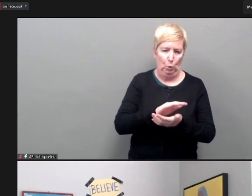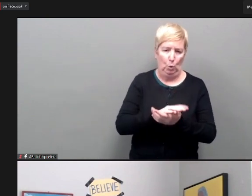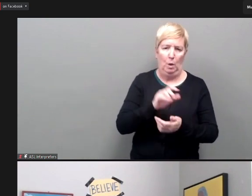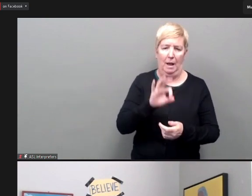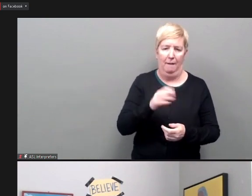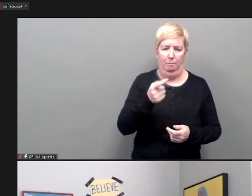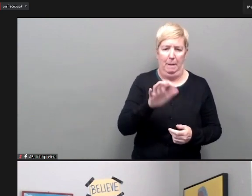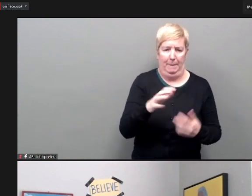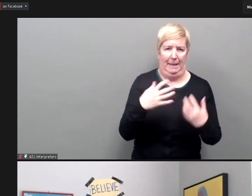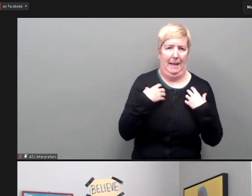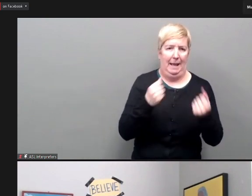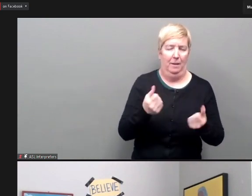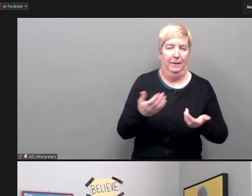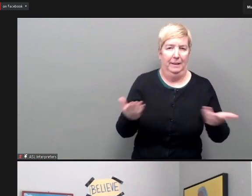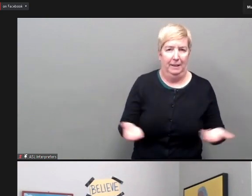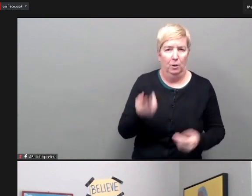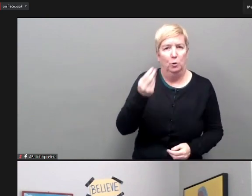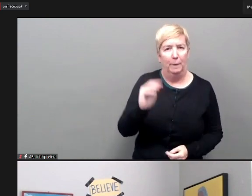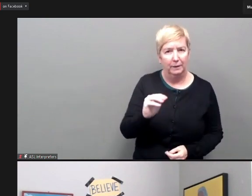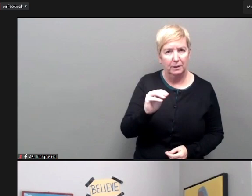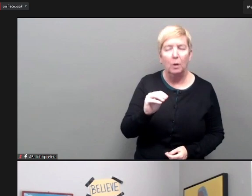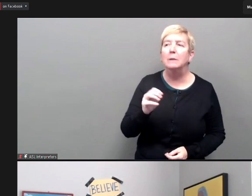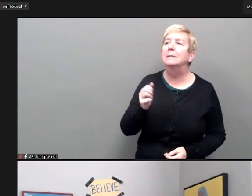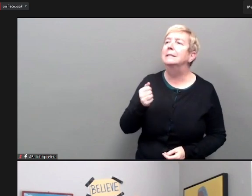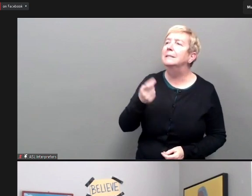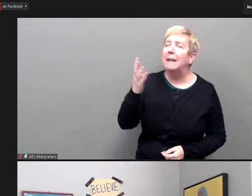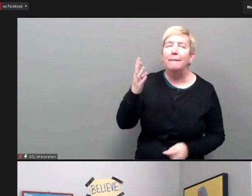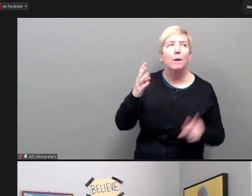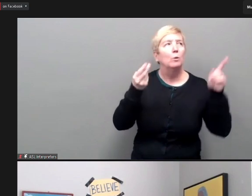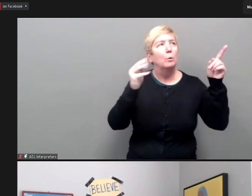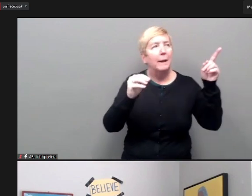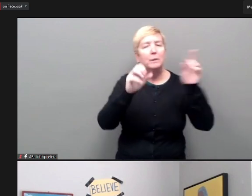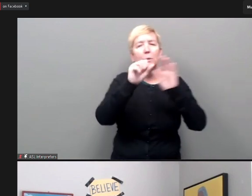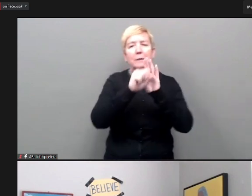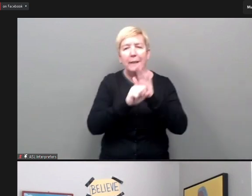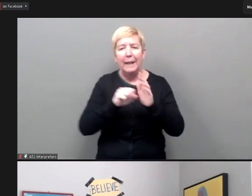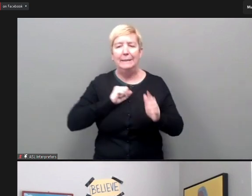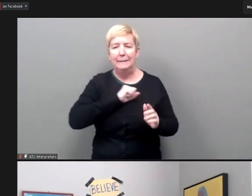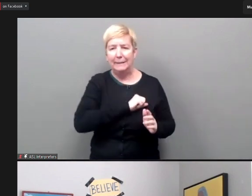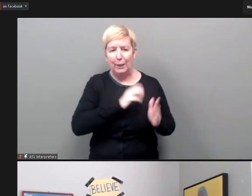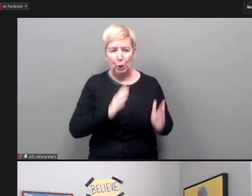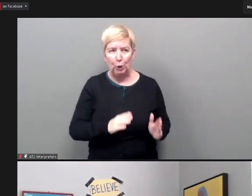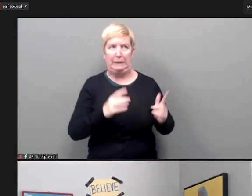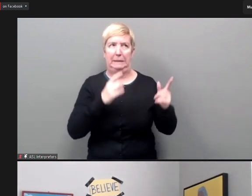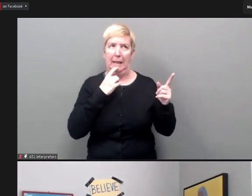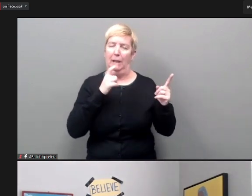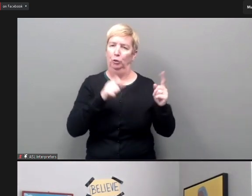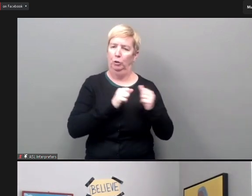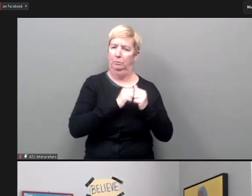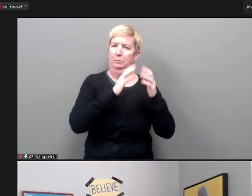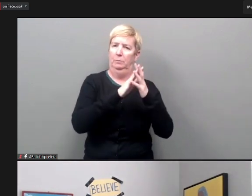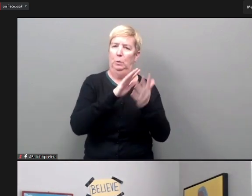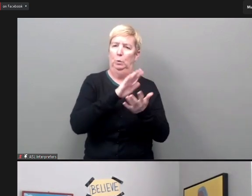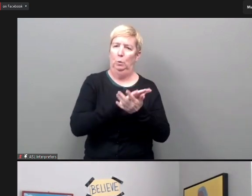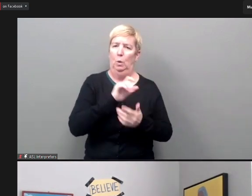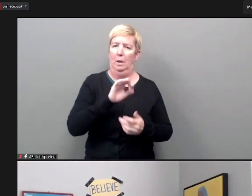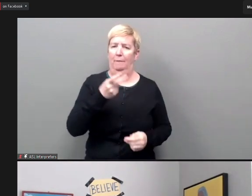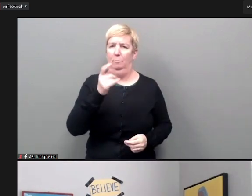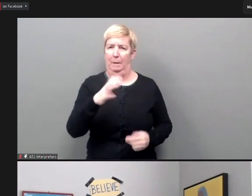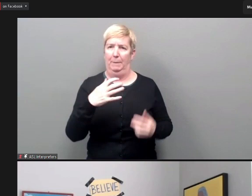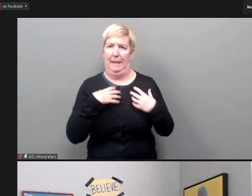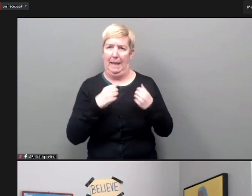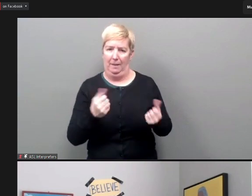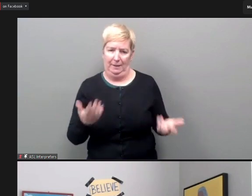days ago, several New Mexico state senators supported a plan for doing so. And so Bruce's question